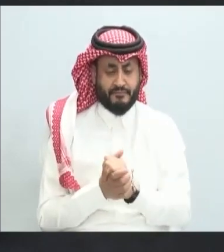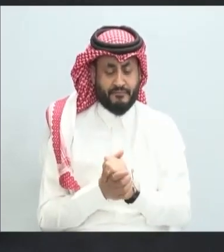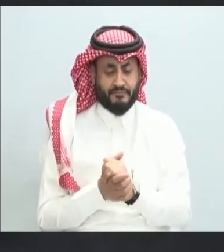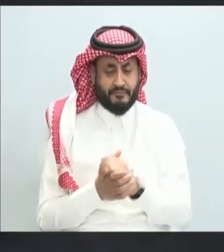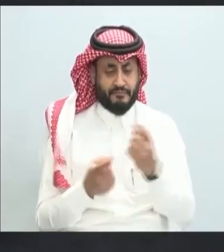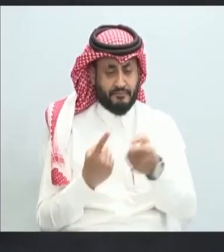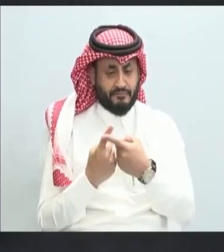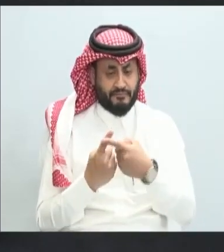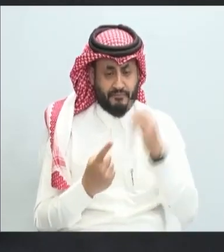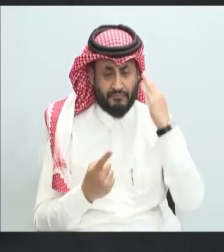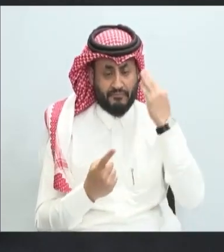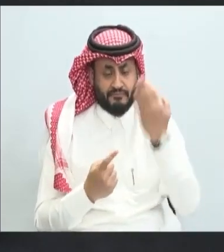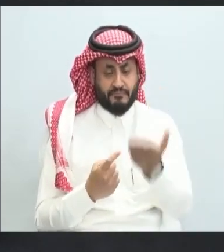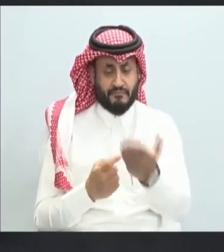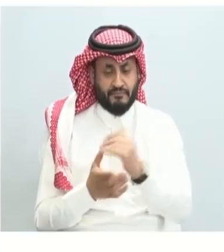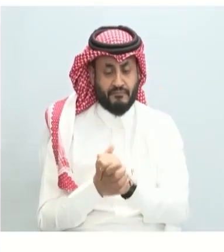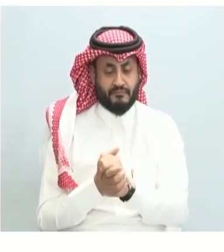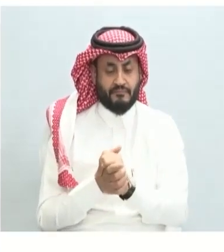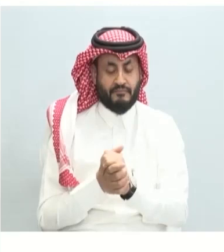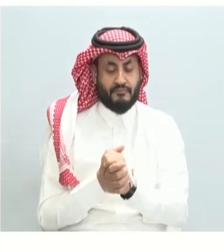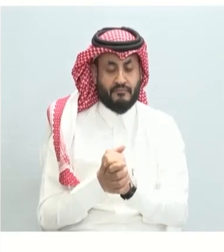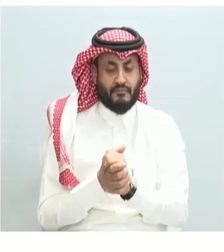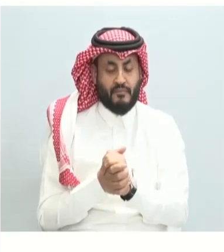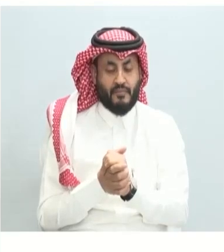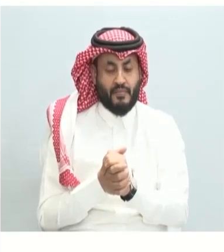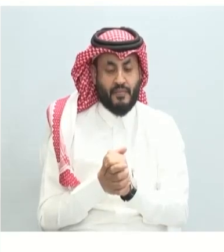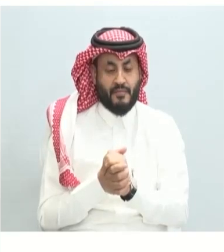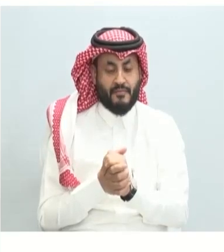first to Kenan's diary.